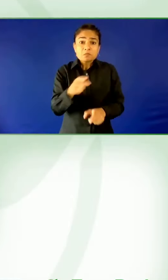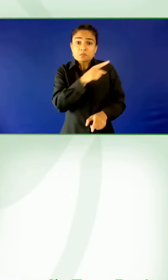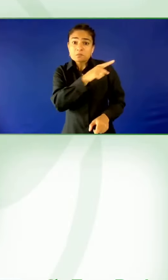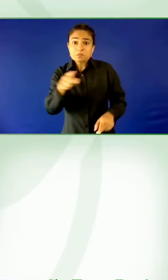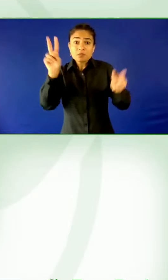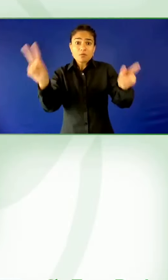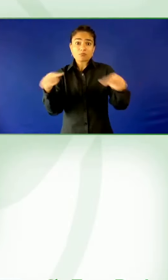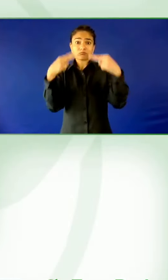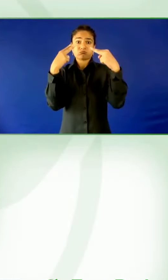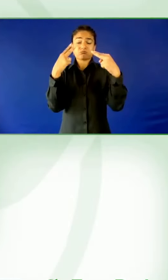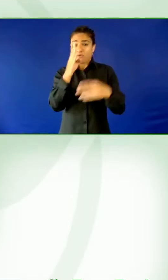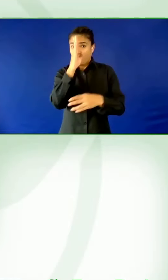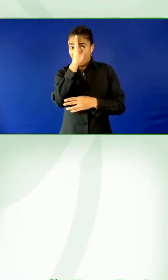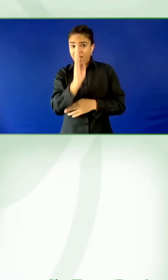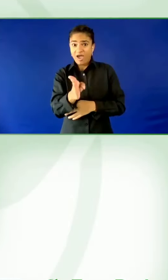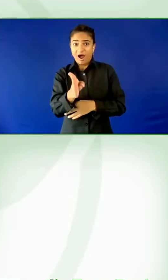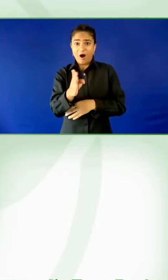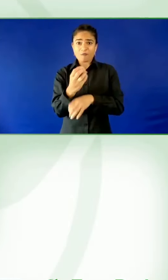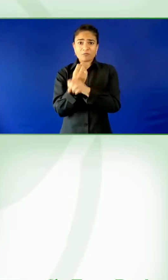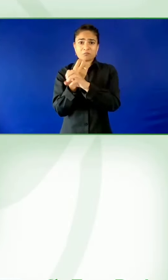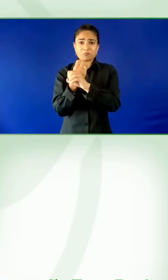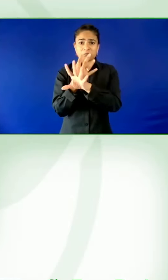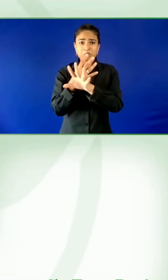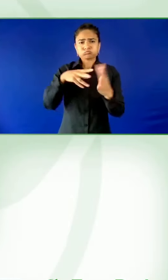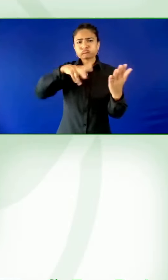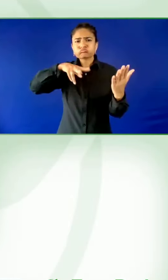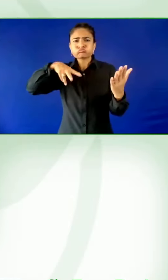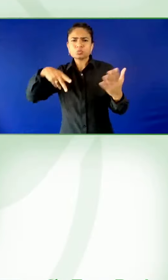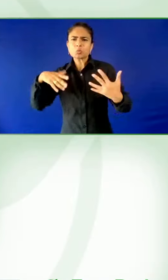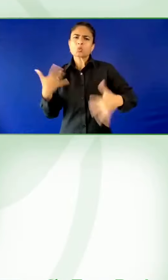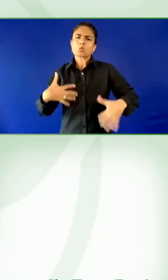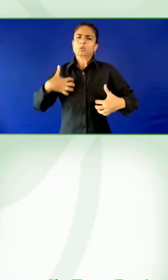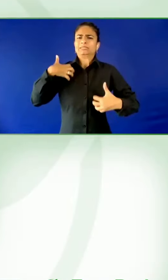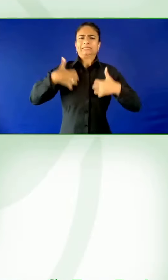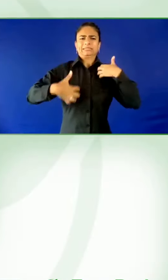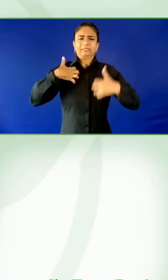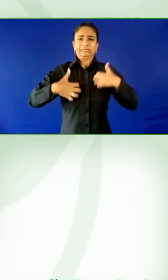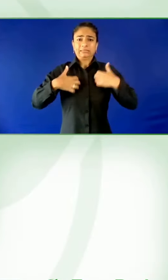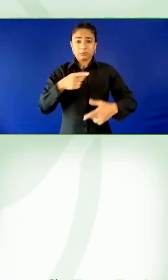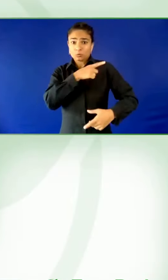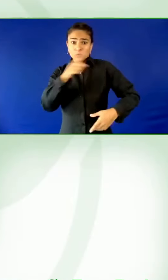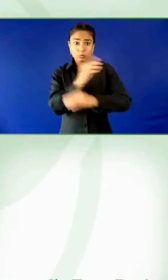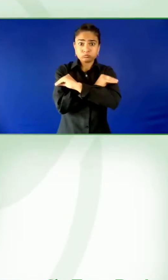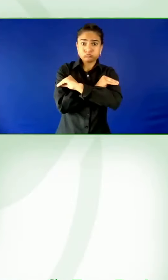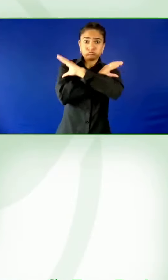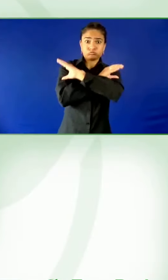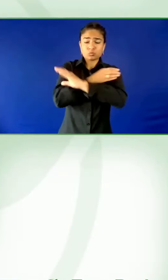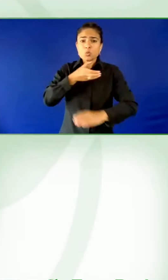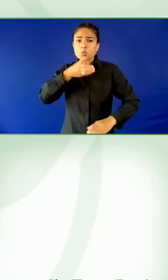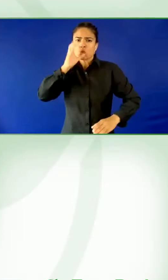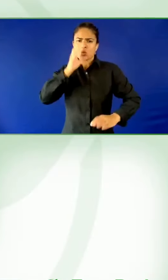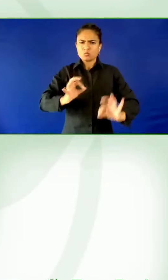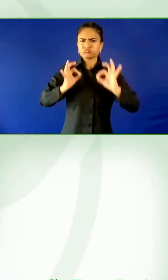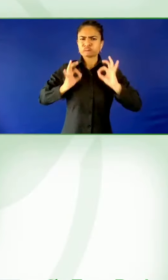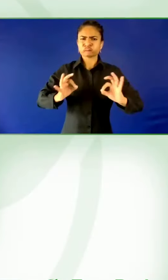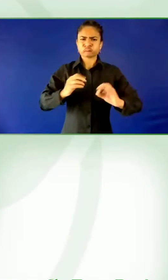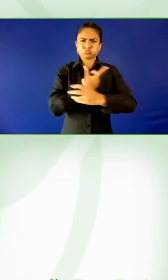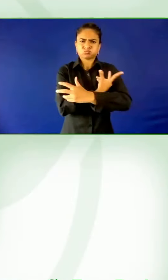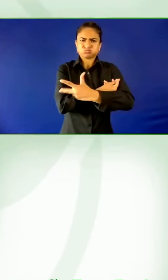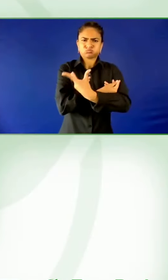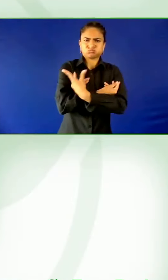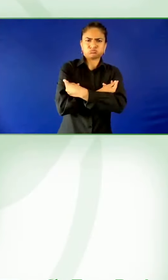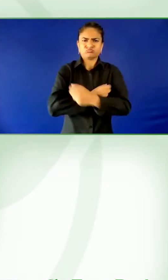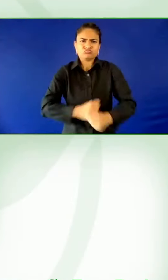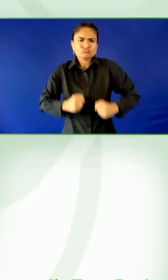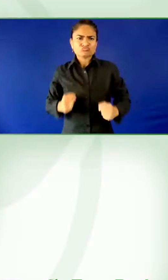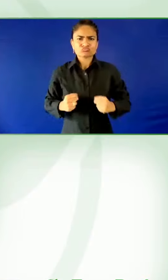very non-traditional way of approaching the issues that we're going to be talking about. So I just want to set some expectations right